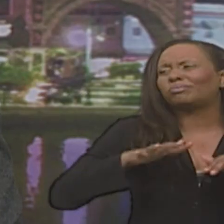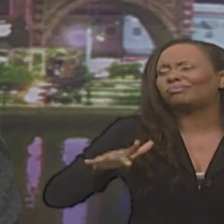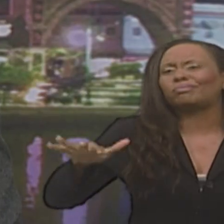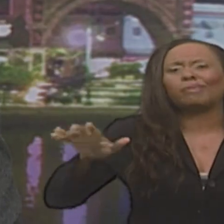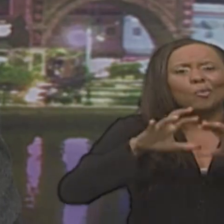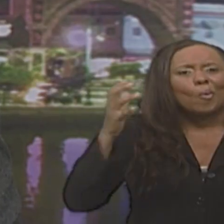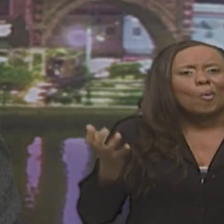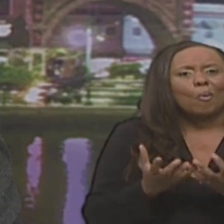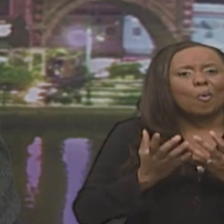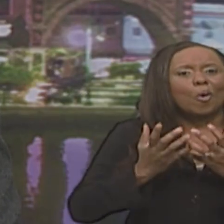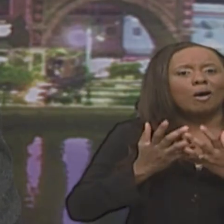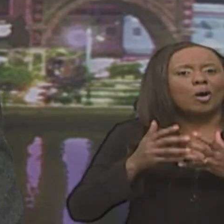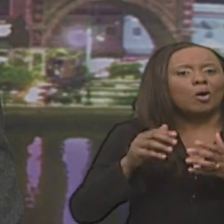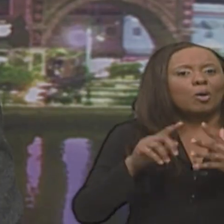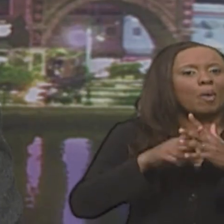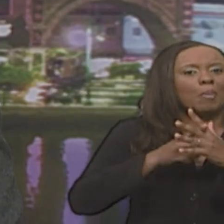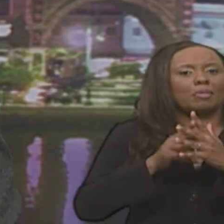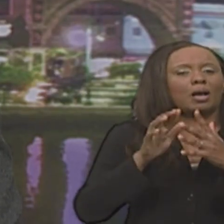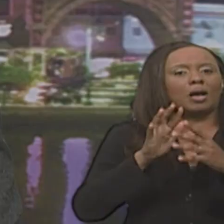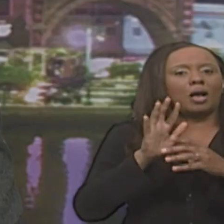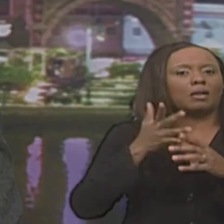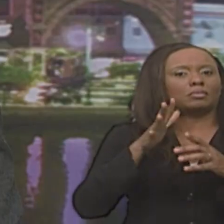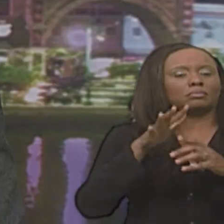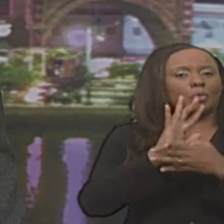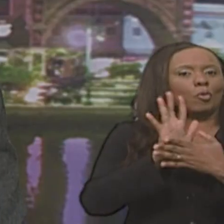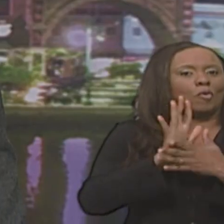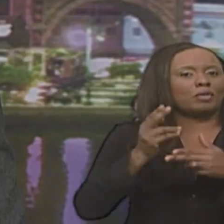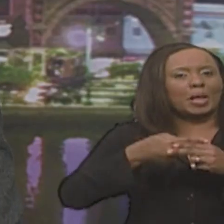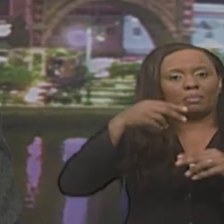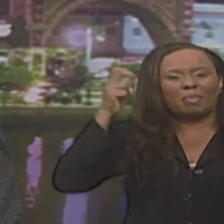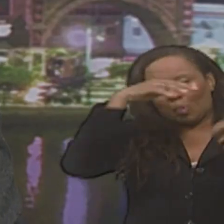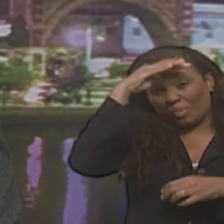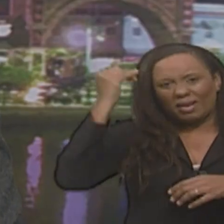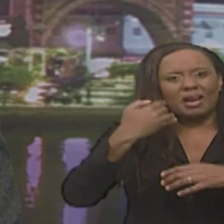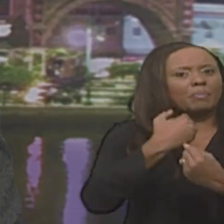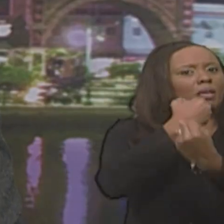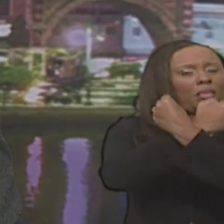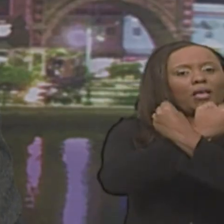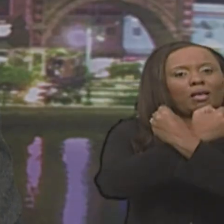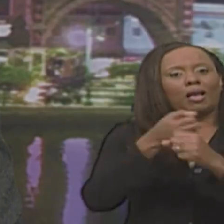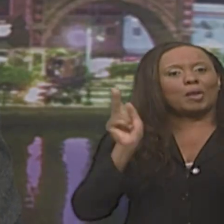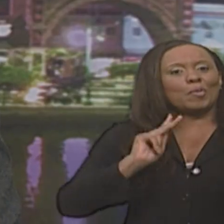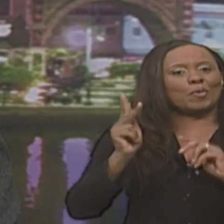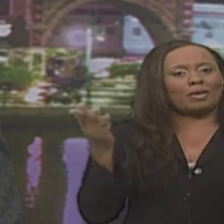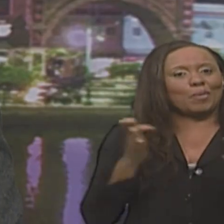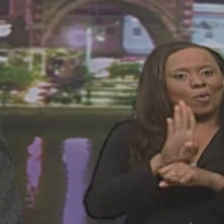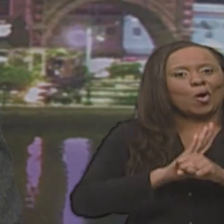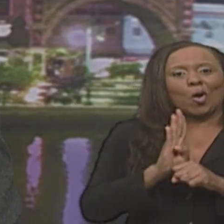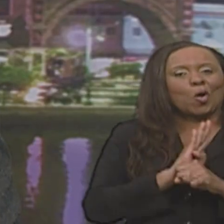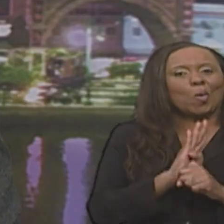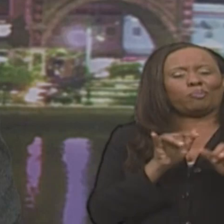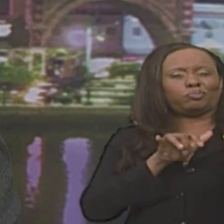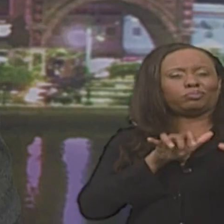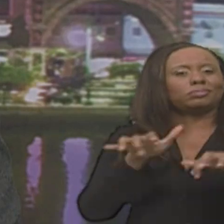surrounding popular film Black Panther has finally hit local theaters, and the response from Barbadians is unprecedented. Kareem